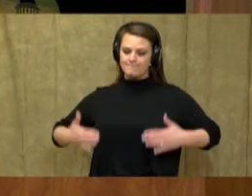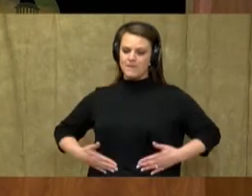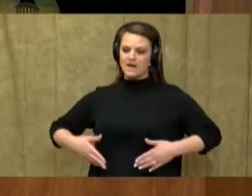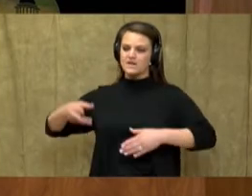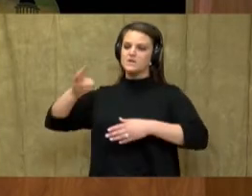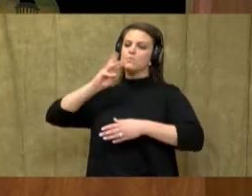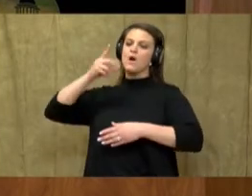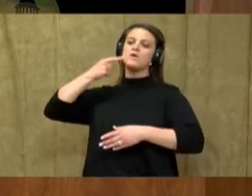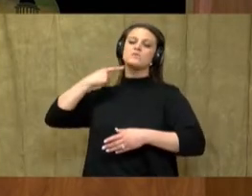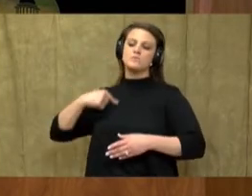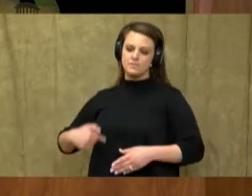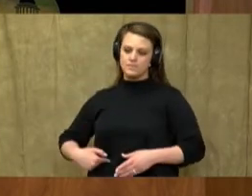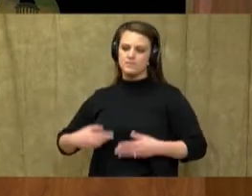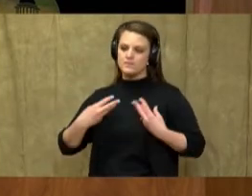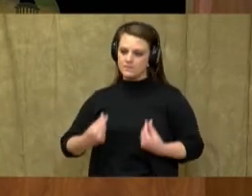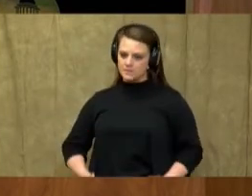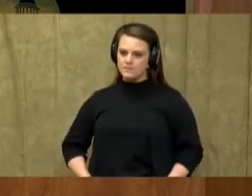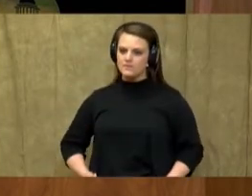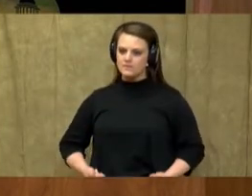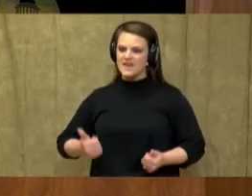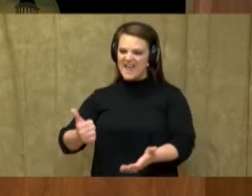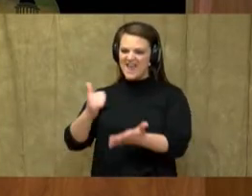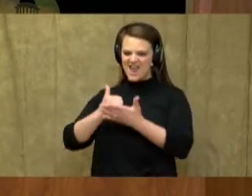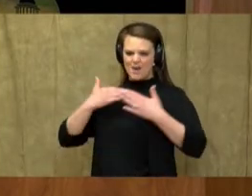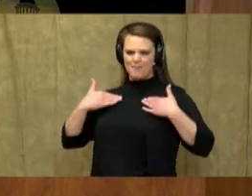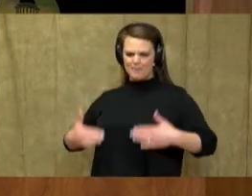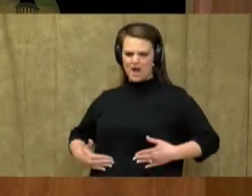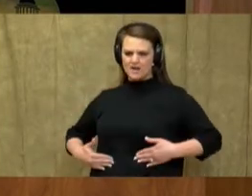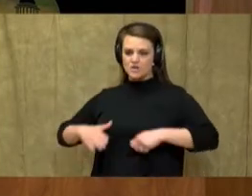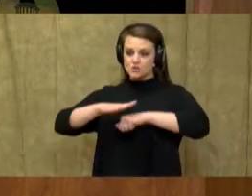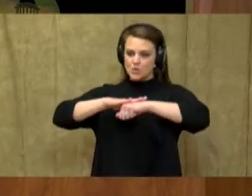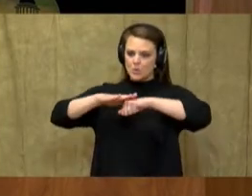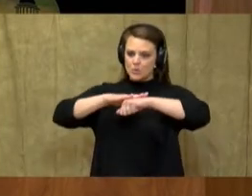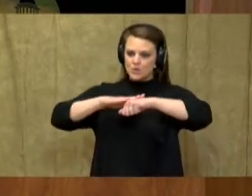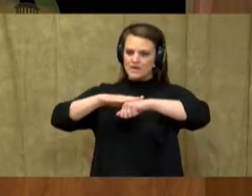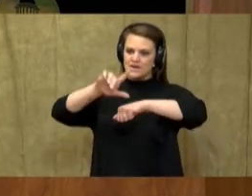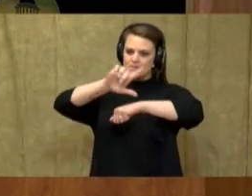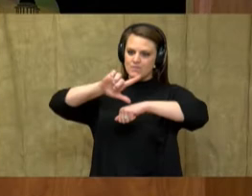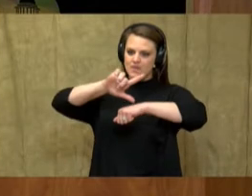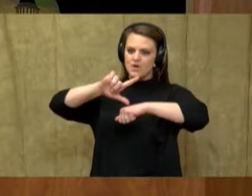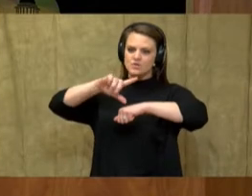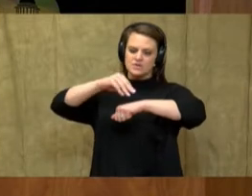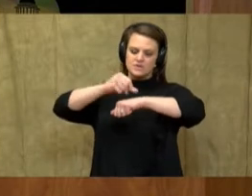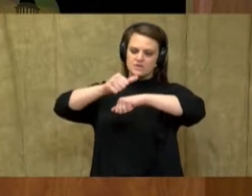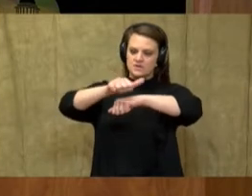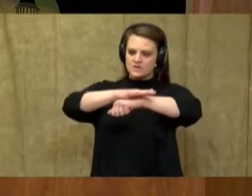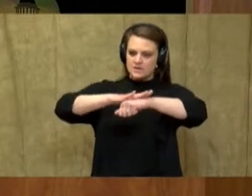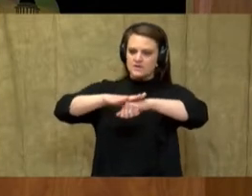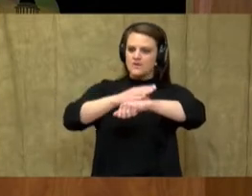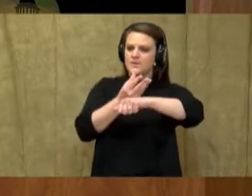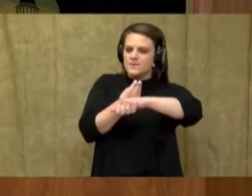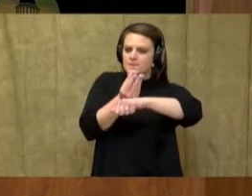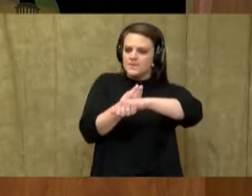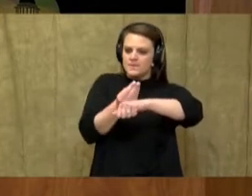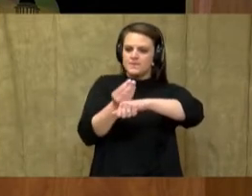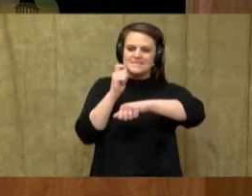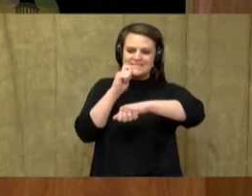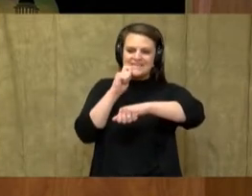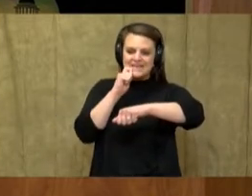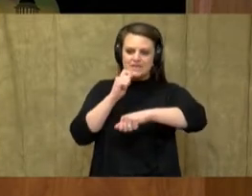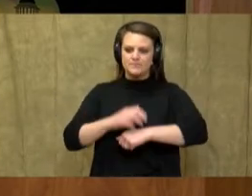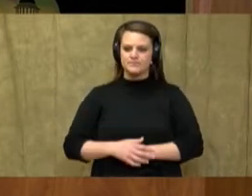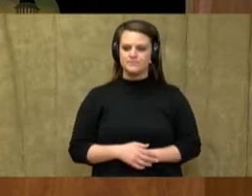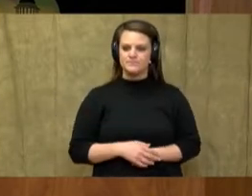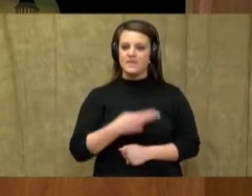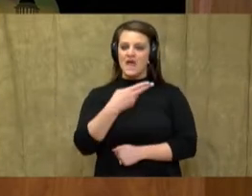water, okay? And whether your creams and you're moisturizing your skin, you're giving your moisture back to your skin, okay? What about a